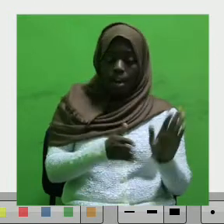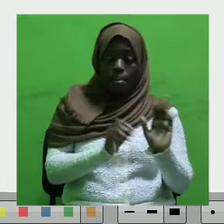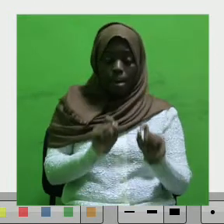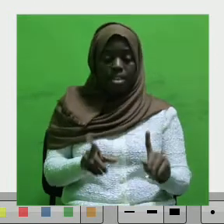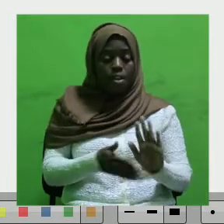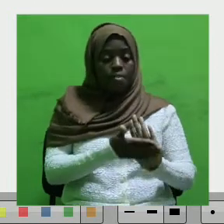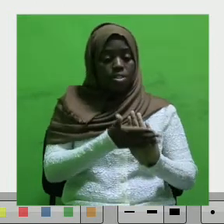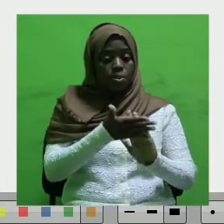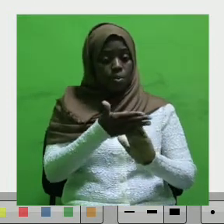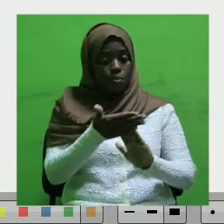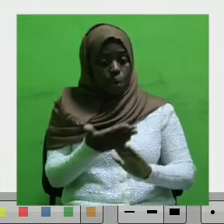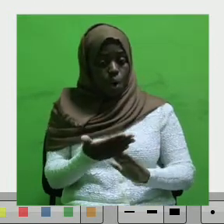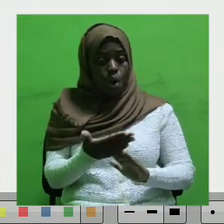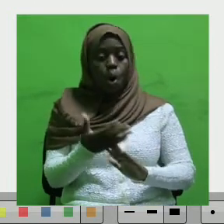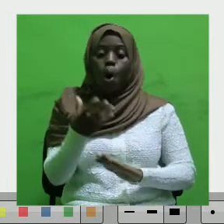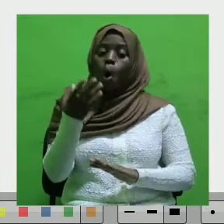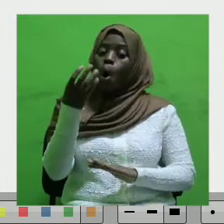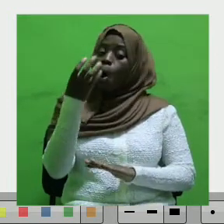all, oxygen